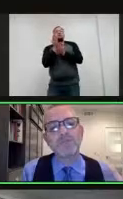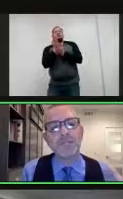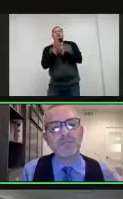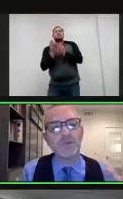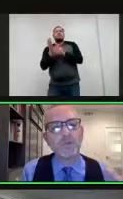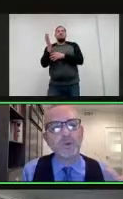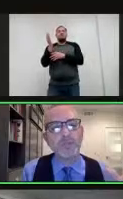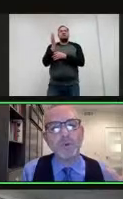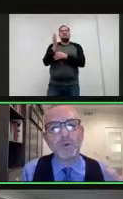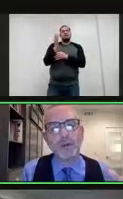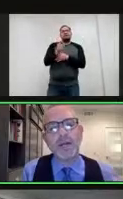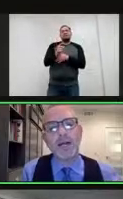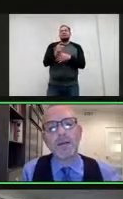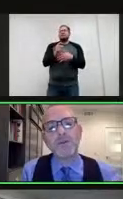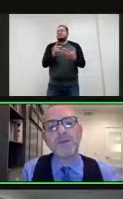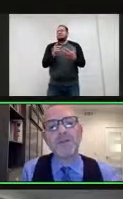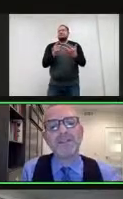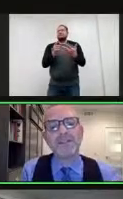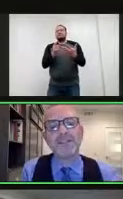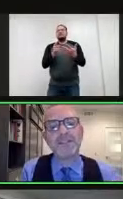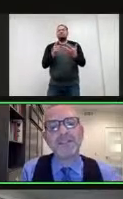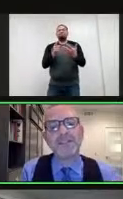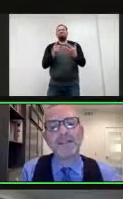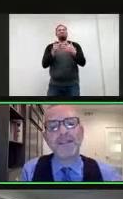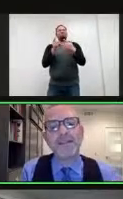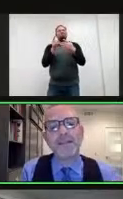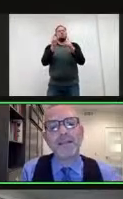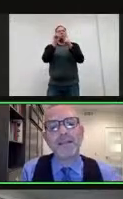I'm struggling for words, board.